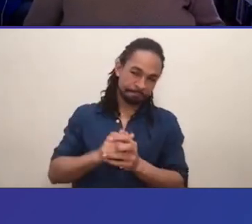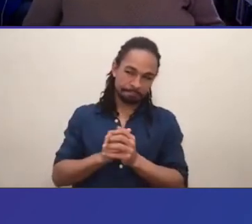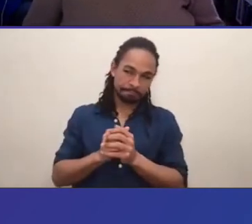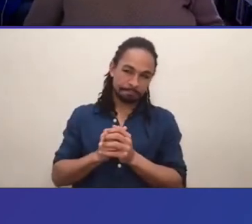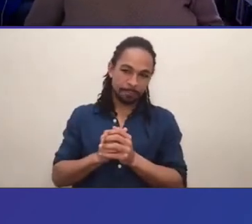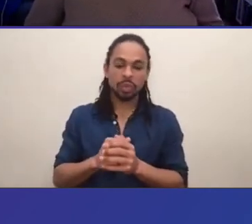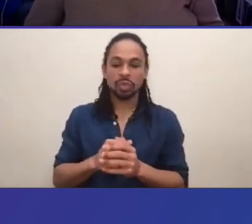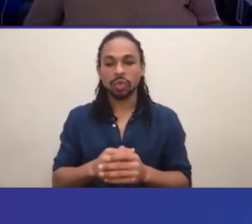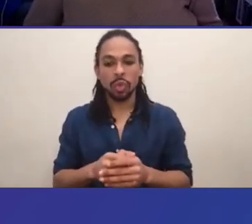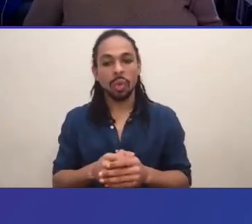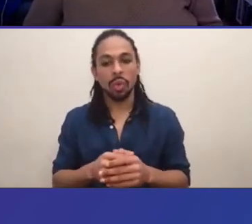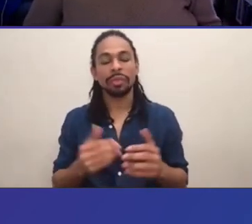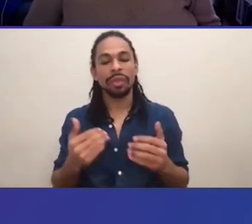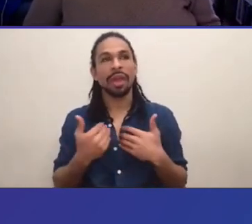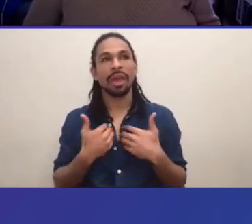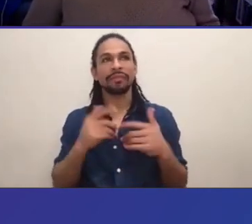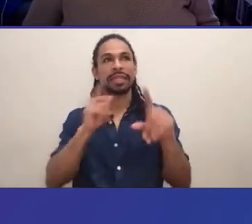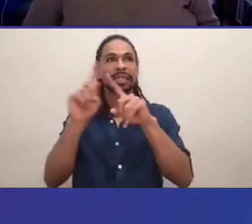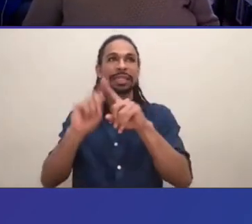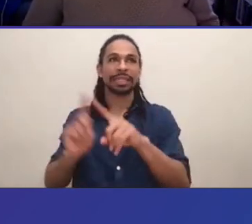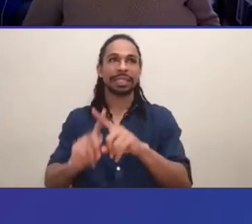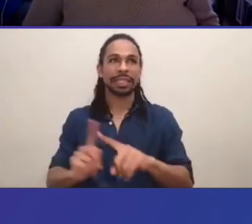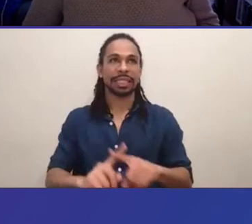there's all kinds of